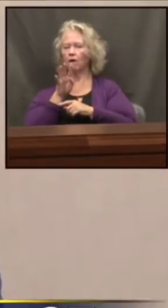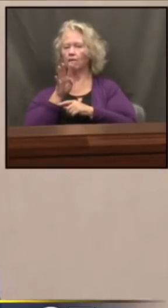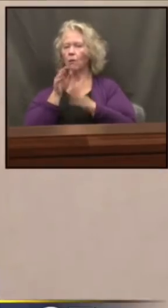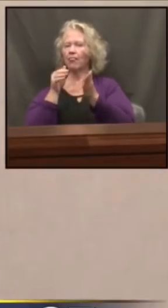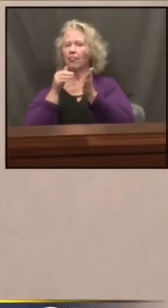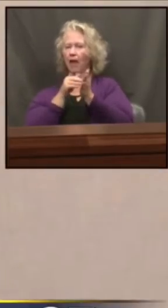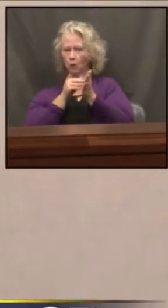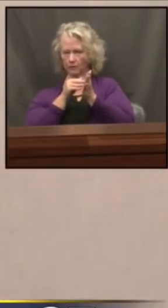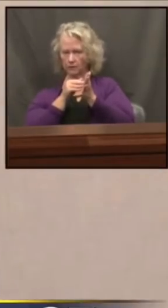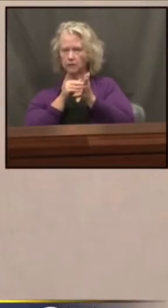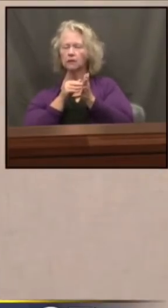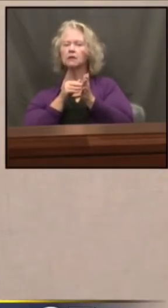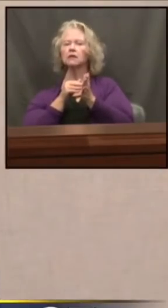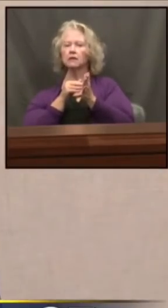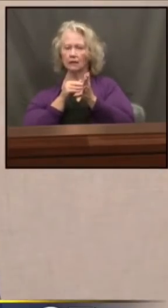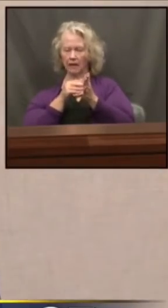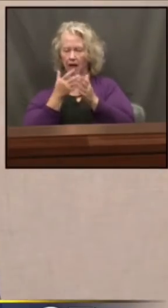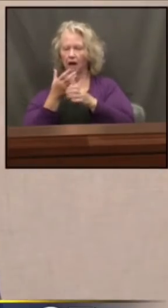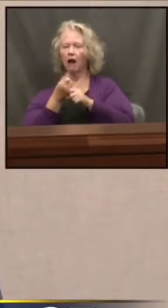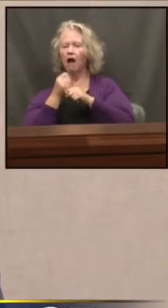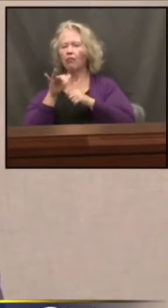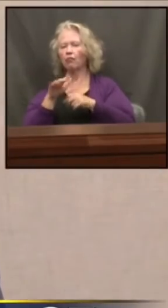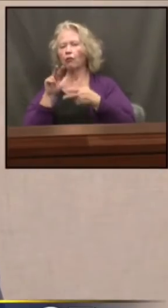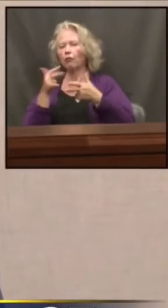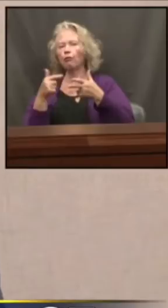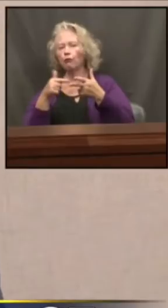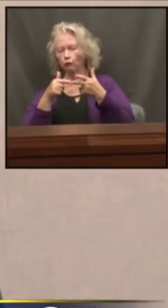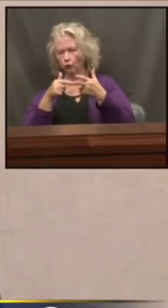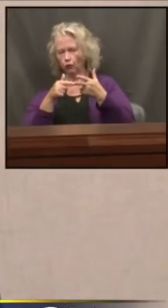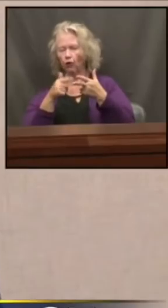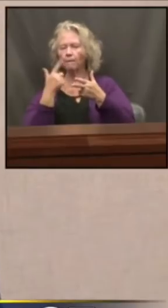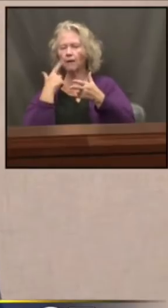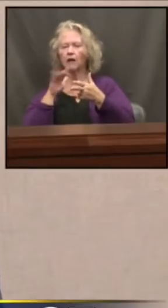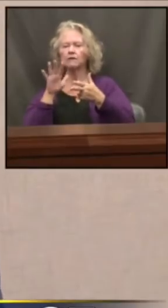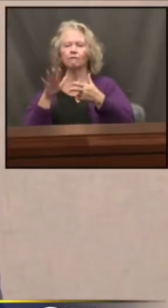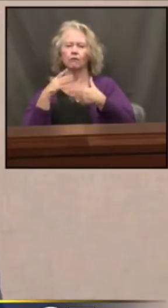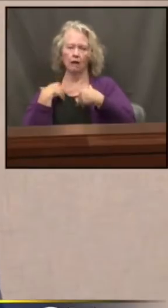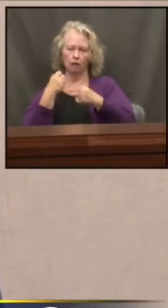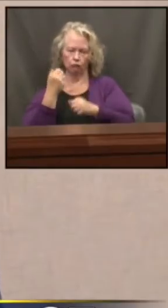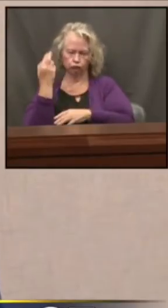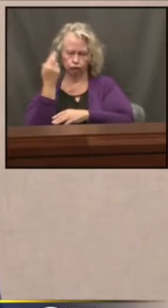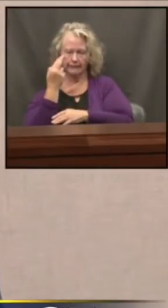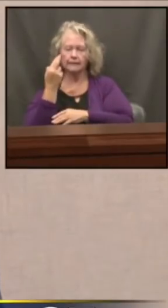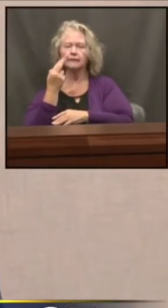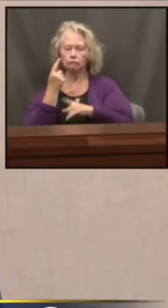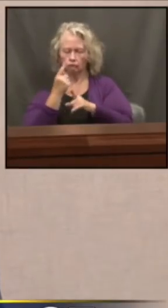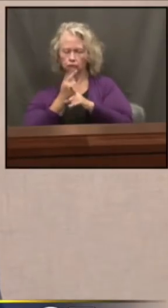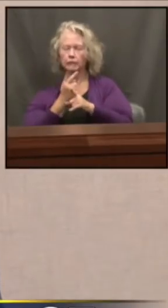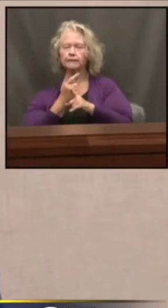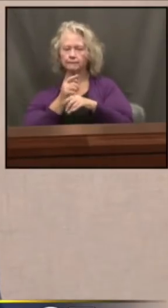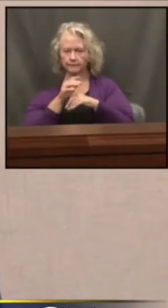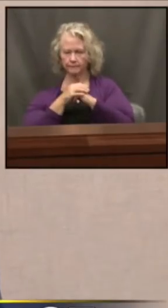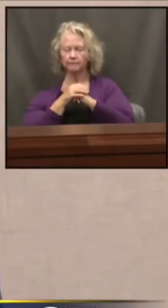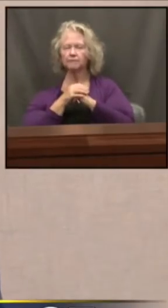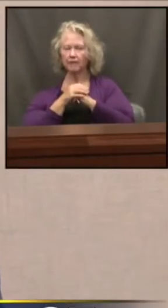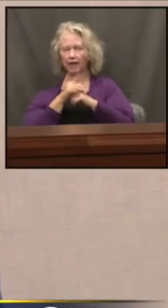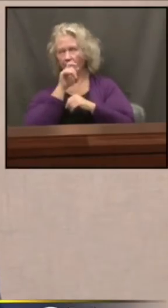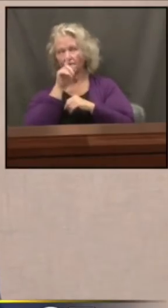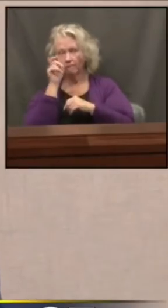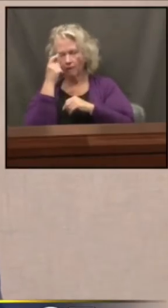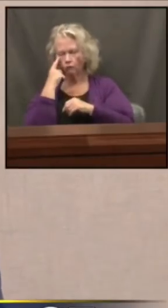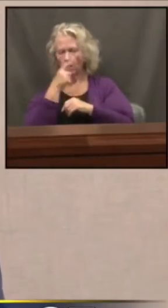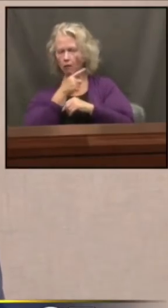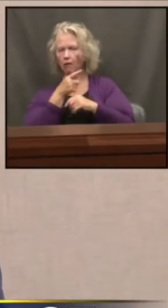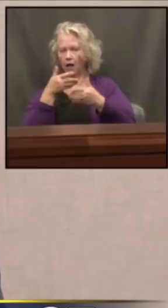residents who have gotten a third dose as a function of immunocompromised status, as indicated by our federal partners